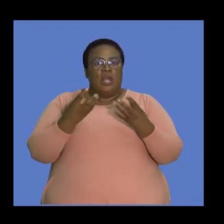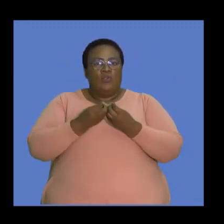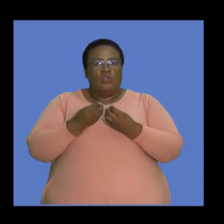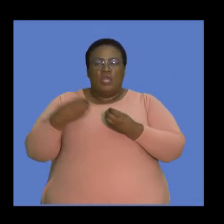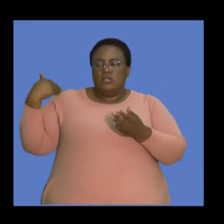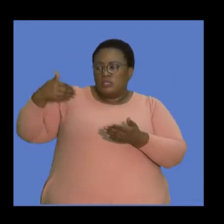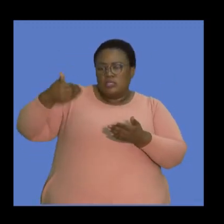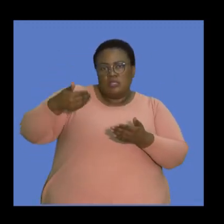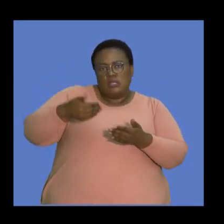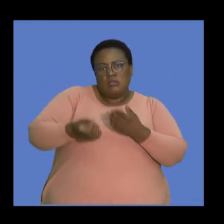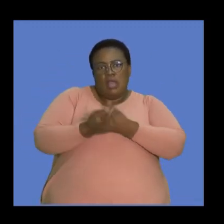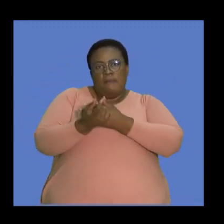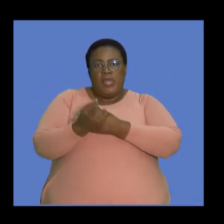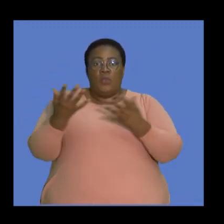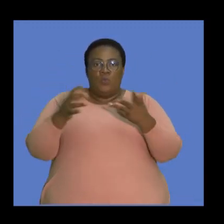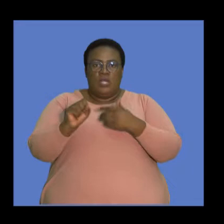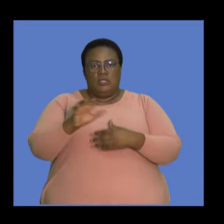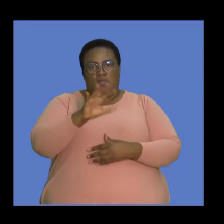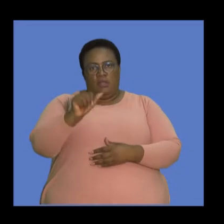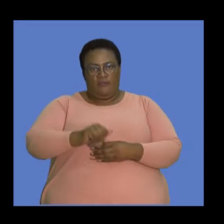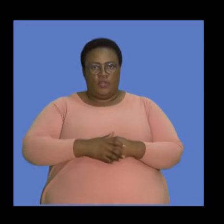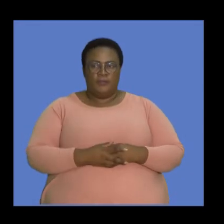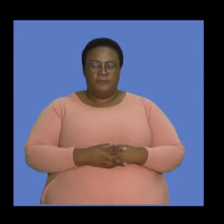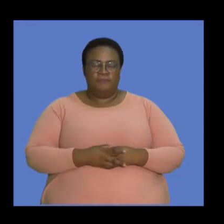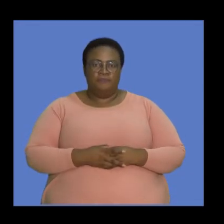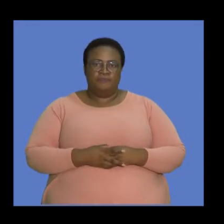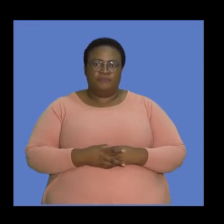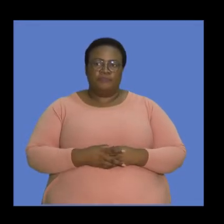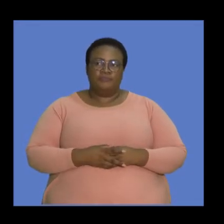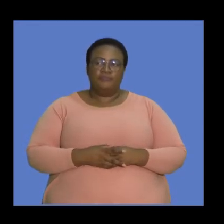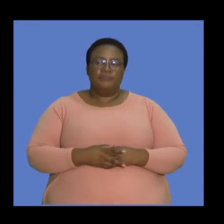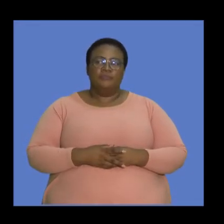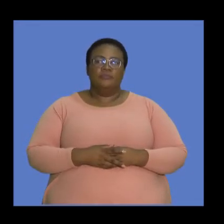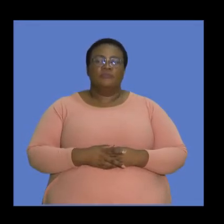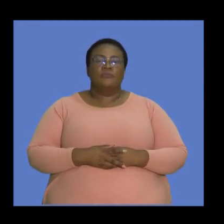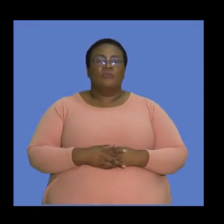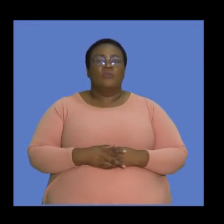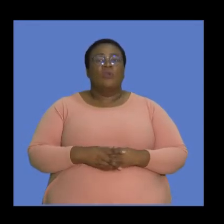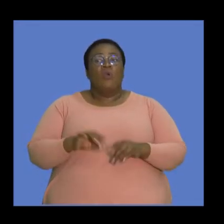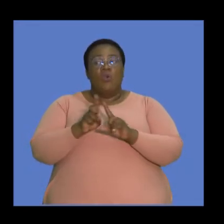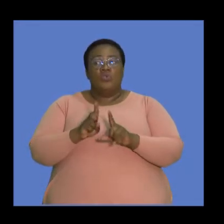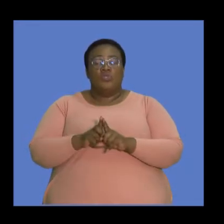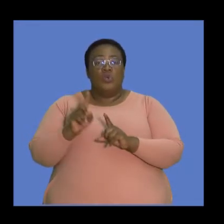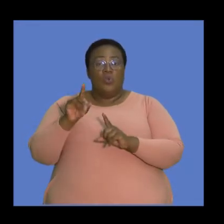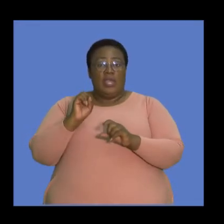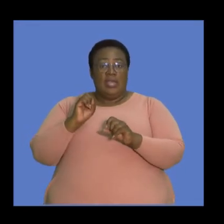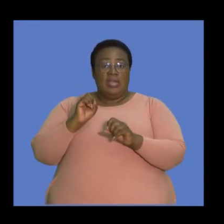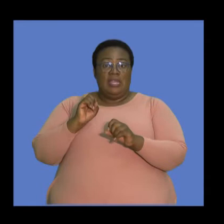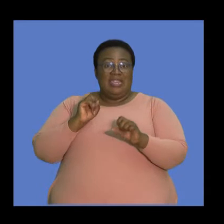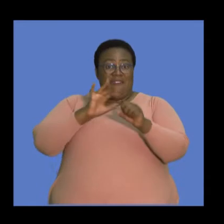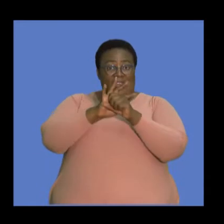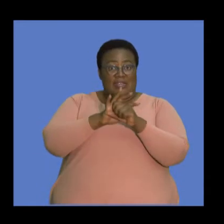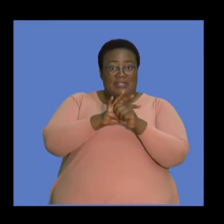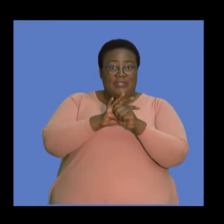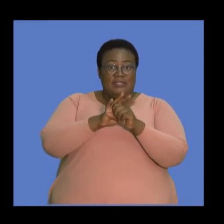how things have been happening in our country. Now also, the effect of inflation is normally